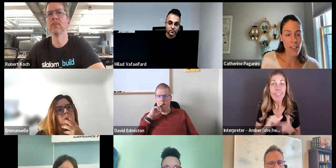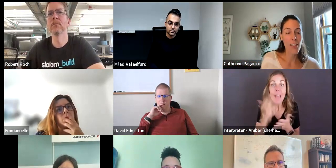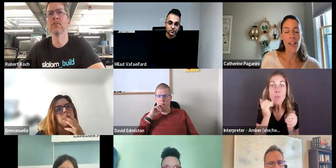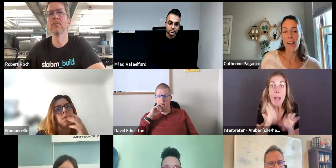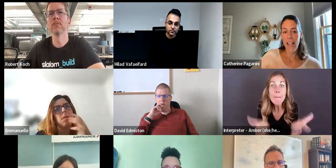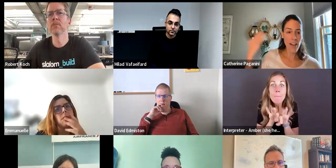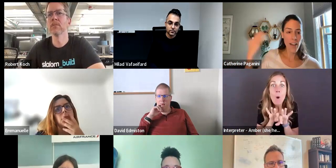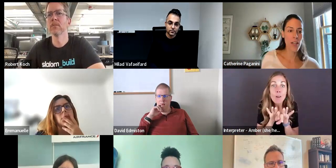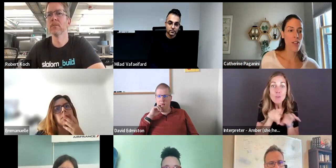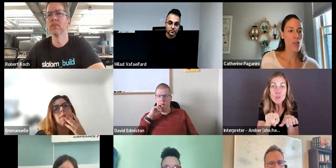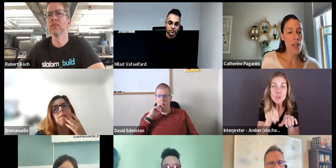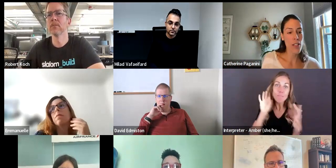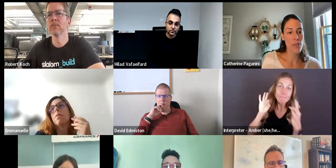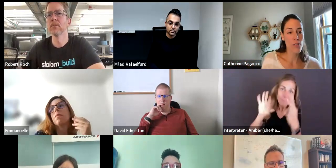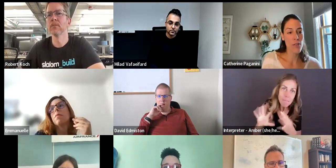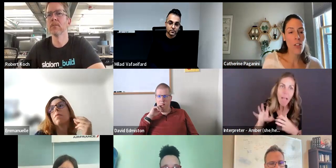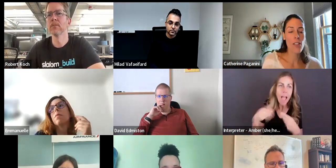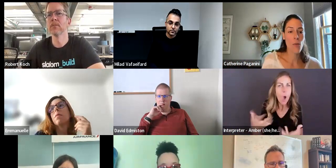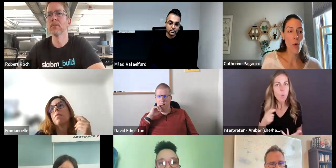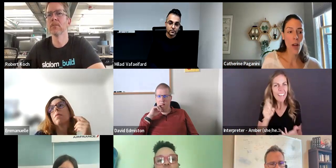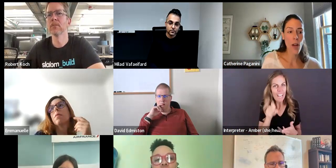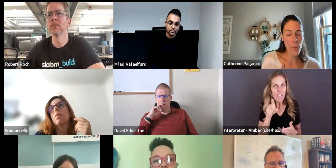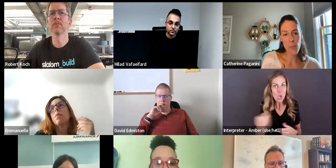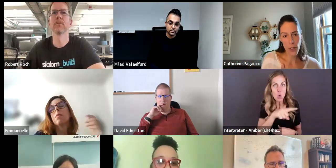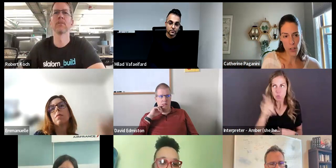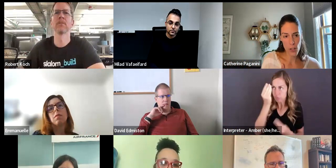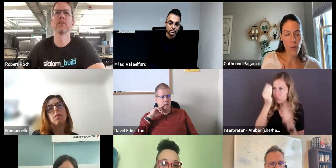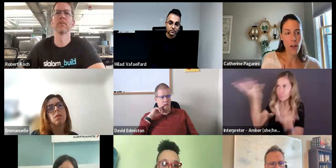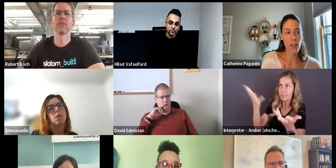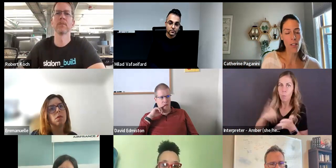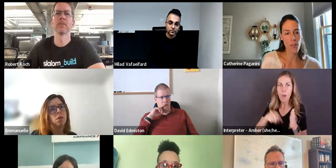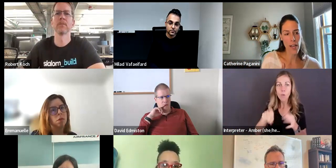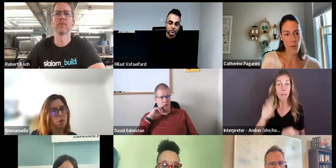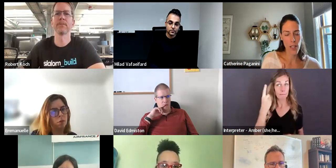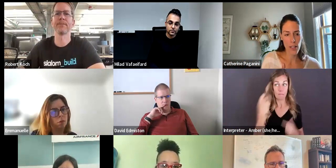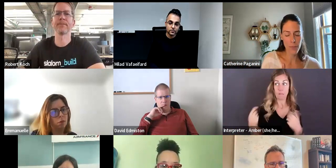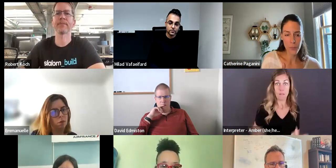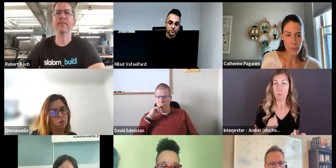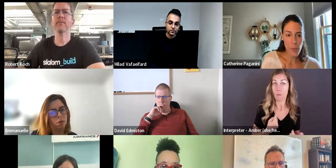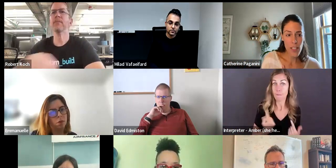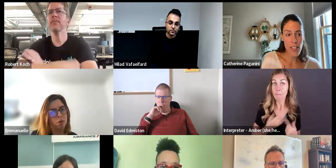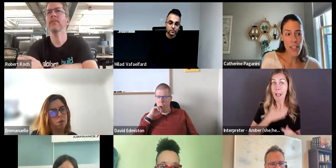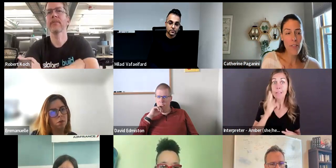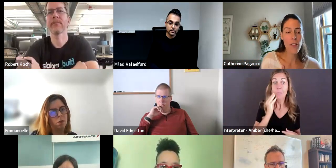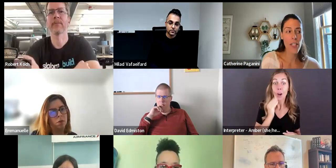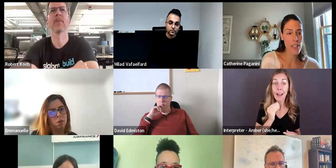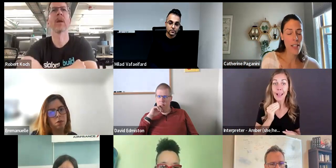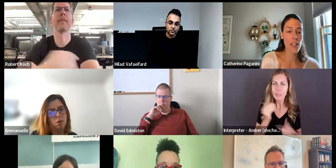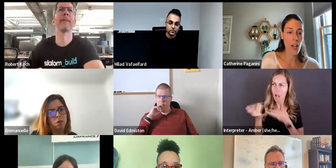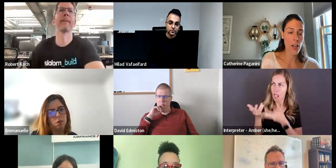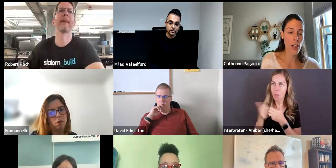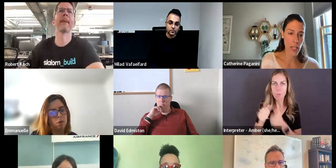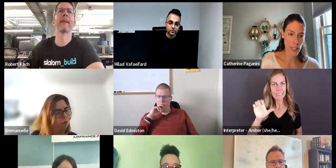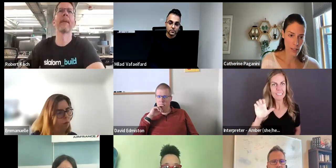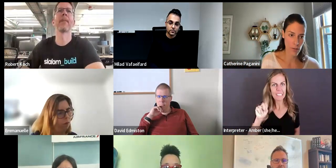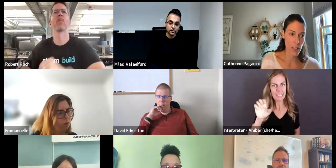tell everyone else what you need, because what my experience so far interacting with the CNCF, there is